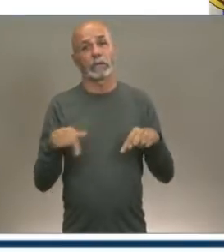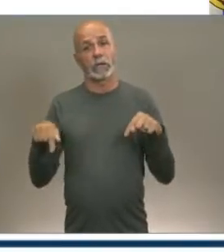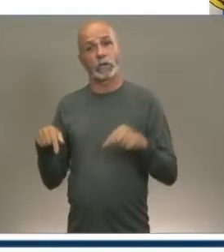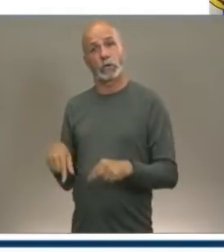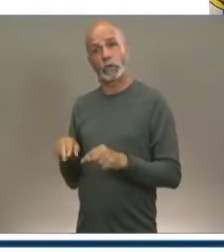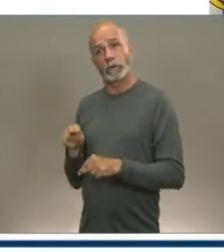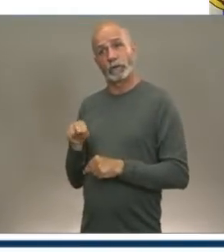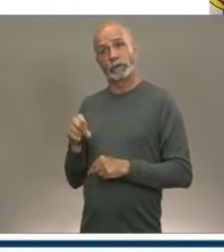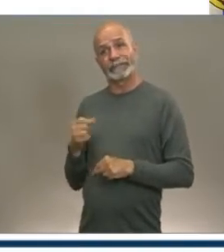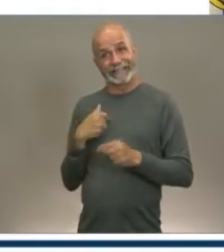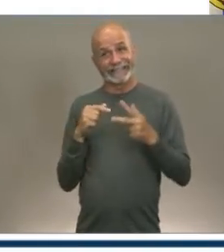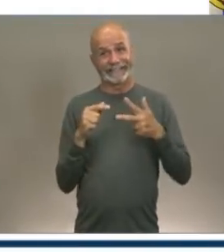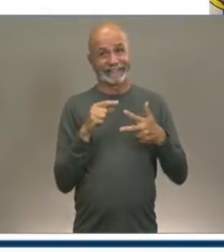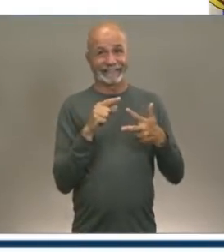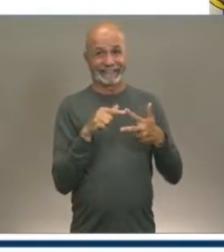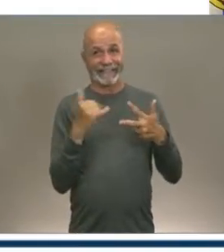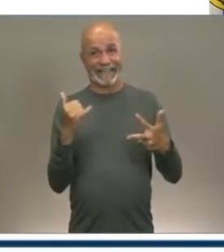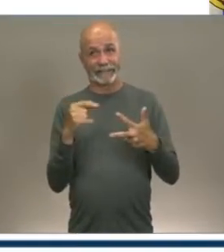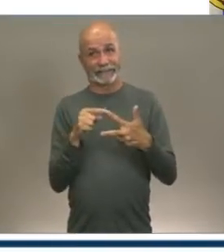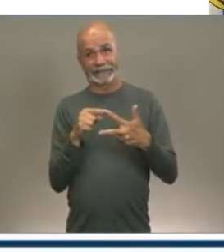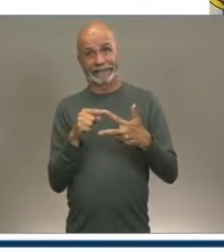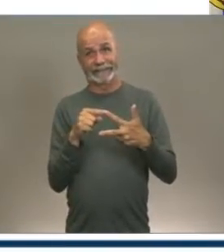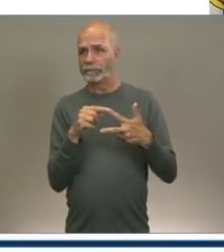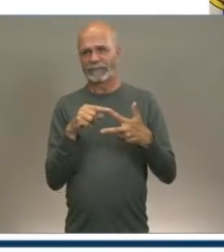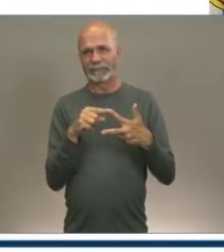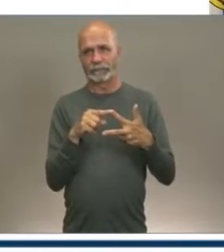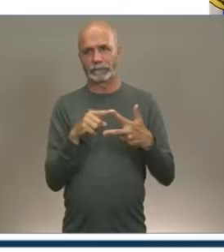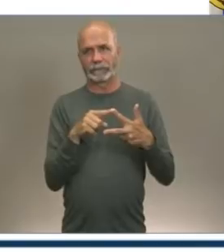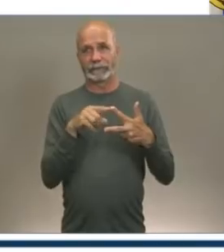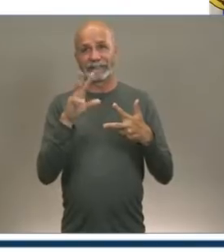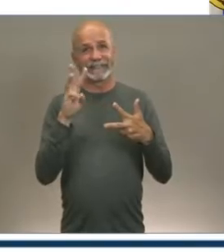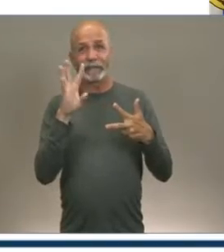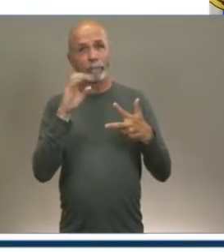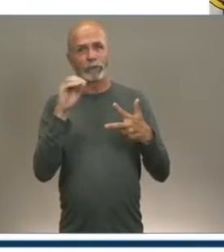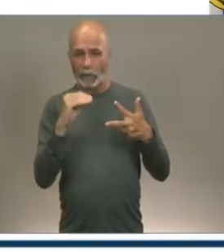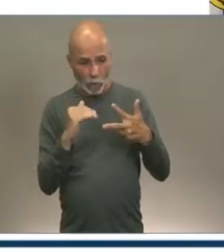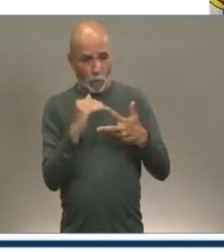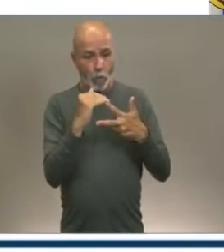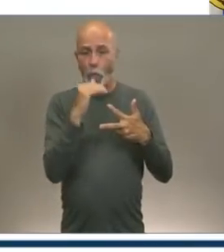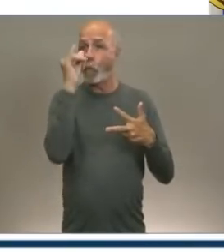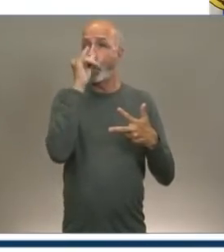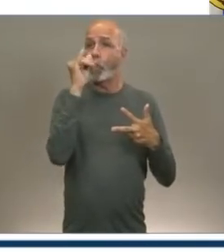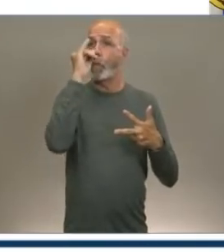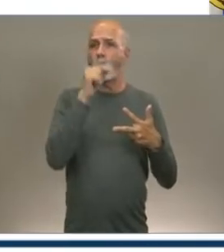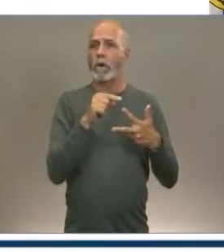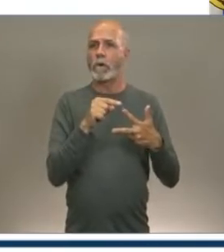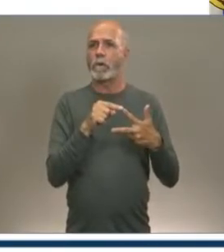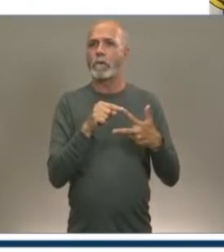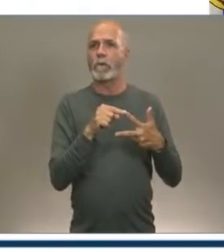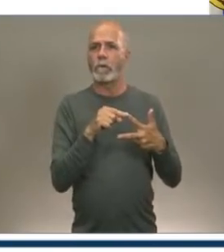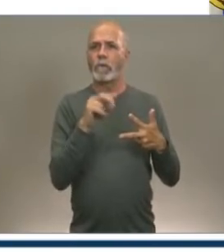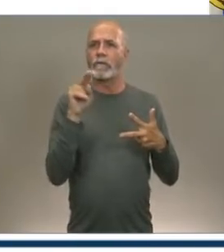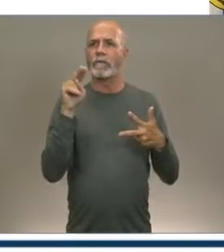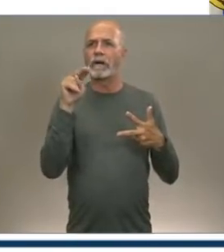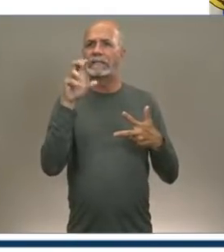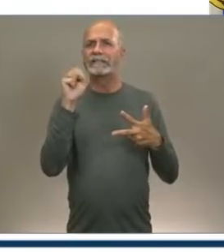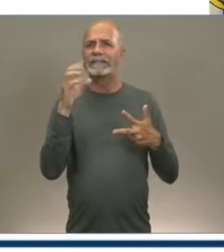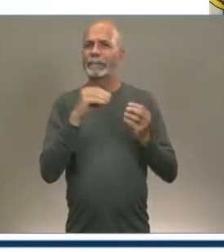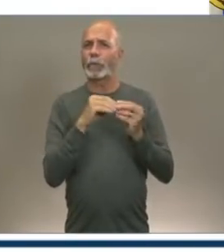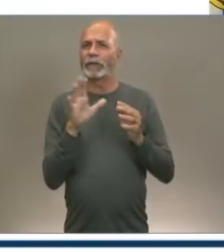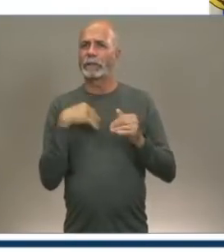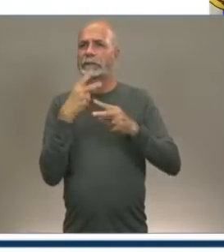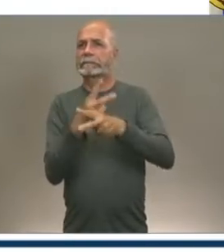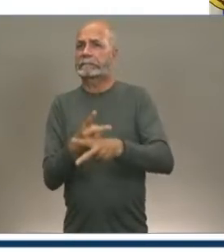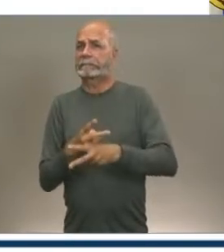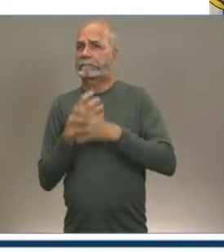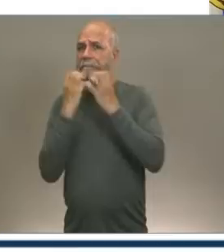3, but like you said, Nova Scotia has a more cautious approach of the 2-week buffer. I'm wondering, what are your thoughts on New Brunswick's approach